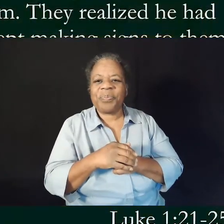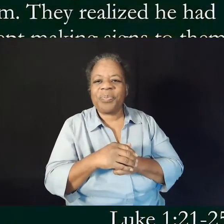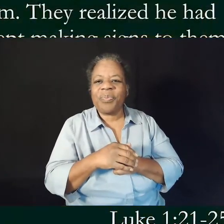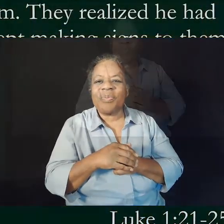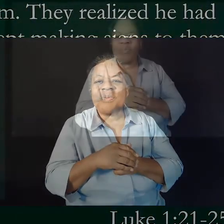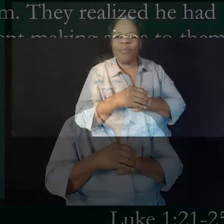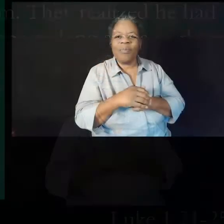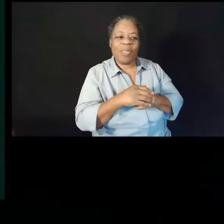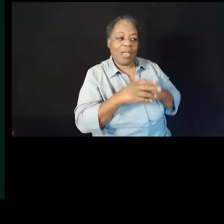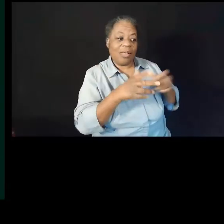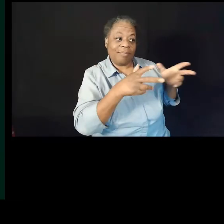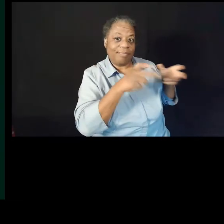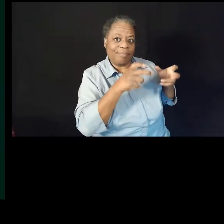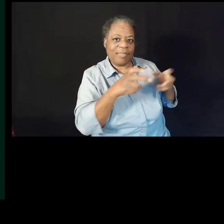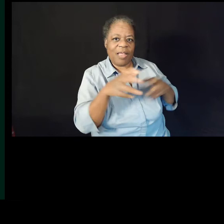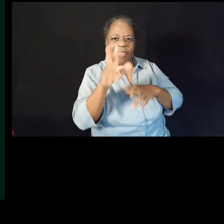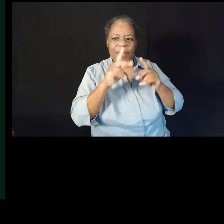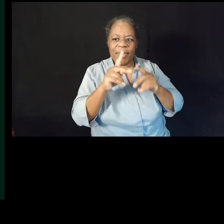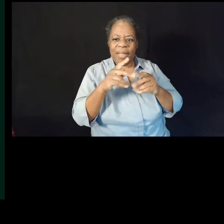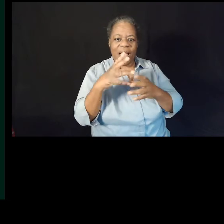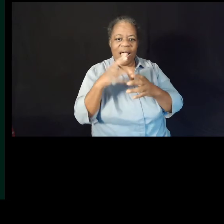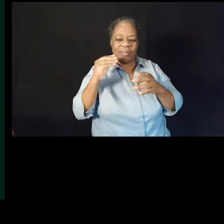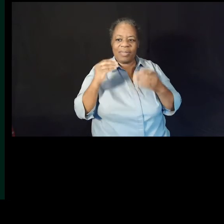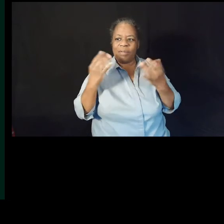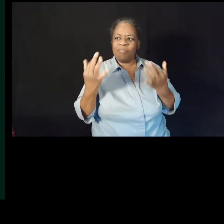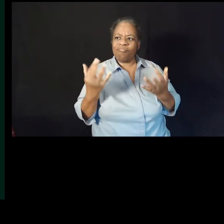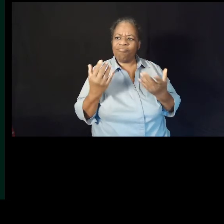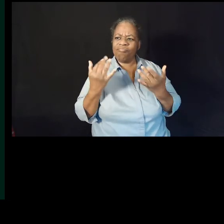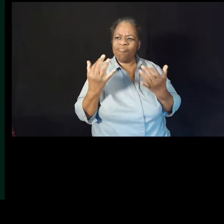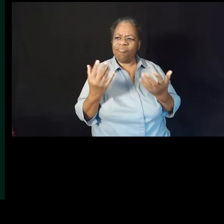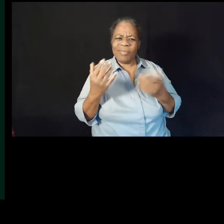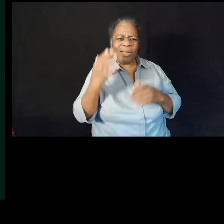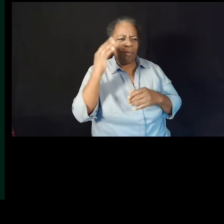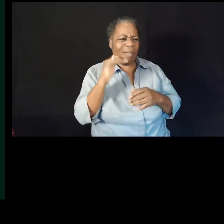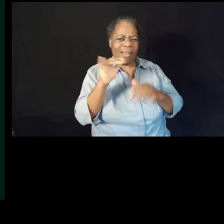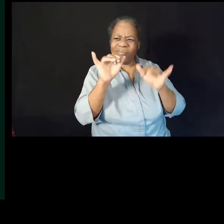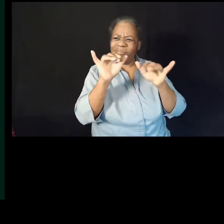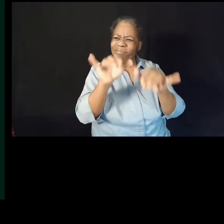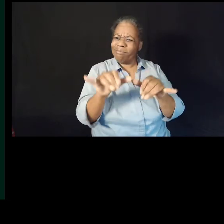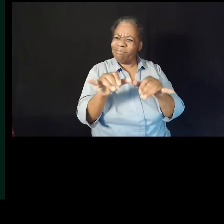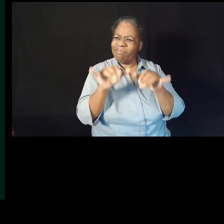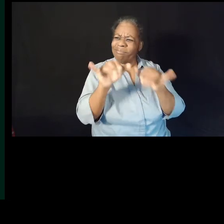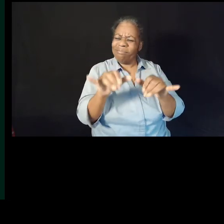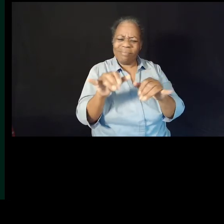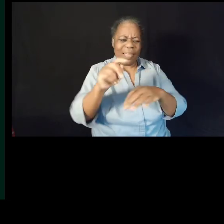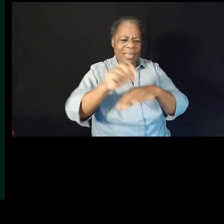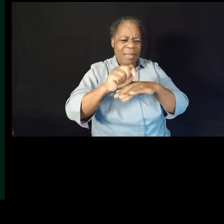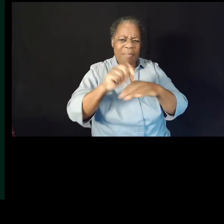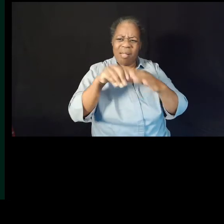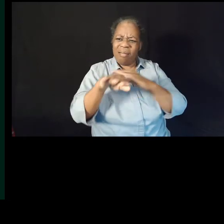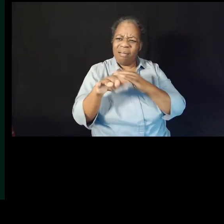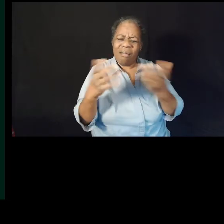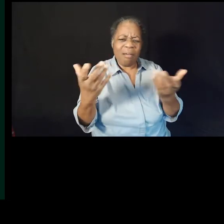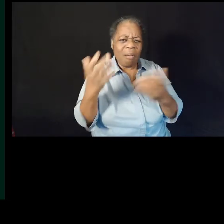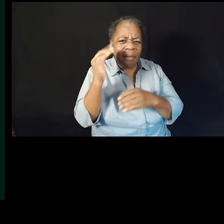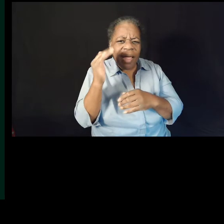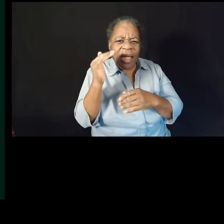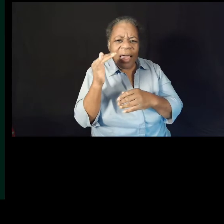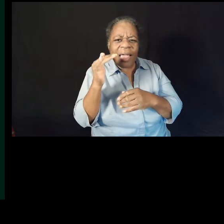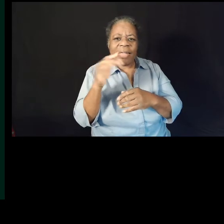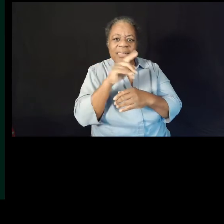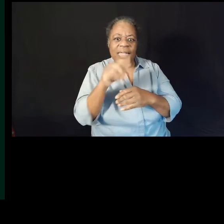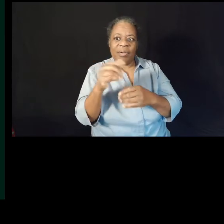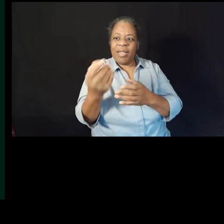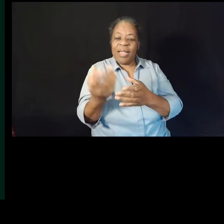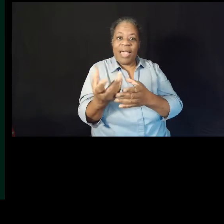Meanwhile, the people were waiting for Zechariah and wondering why he stayed so long in the temple. When he came out, he could not speak to